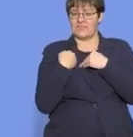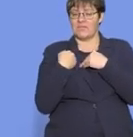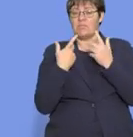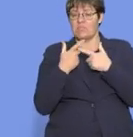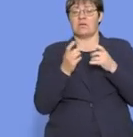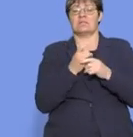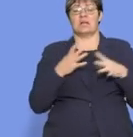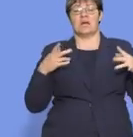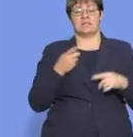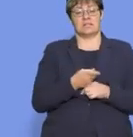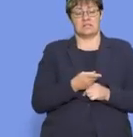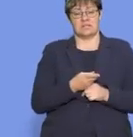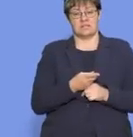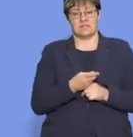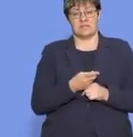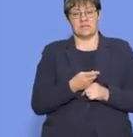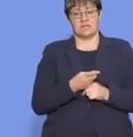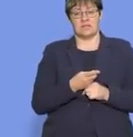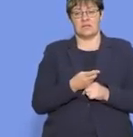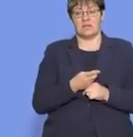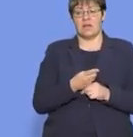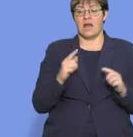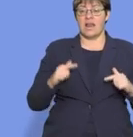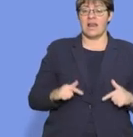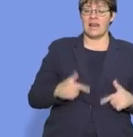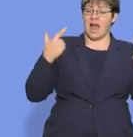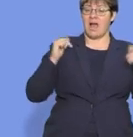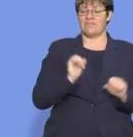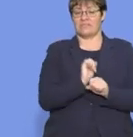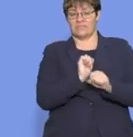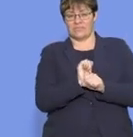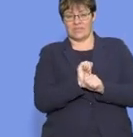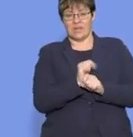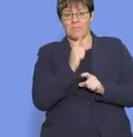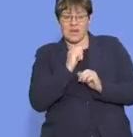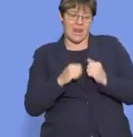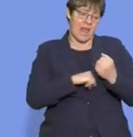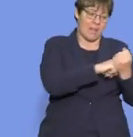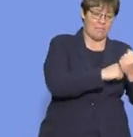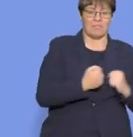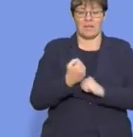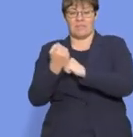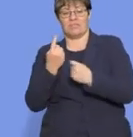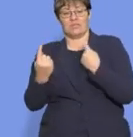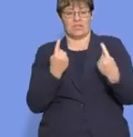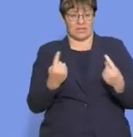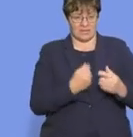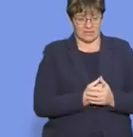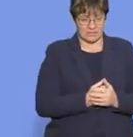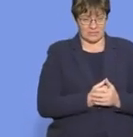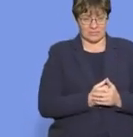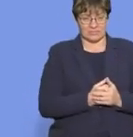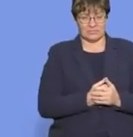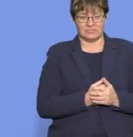then started carrying out different life functions and helping each other out. And that is